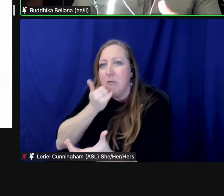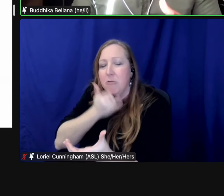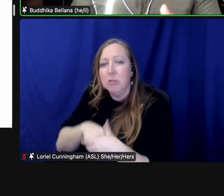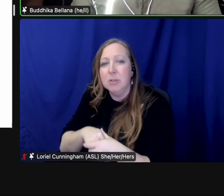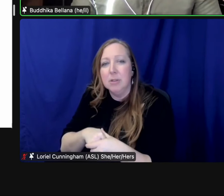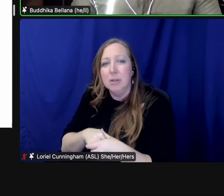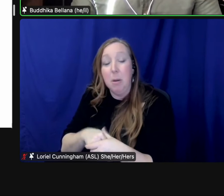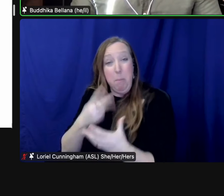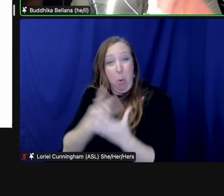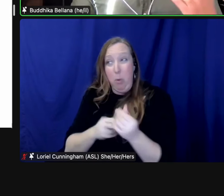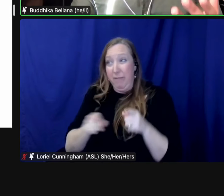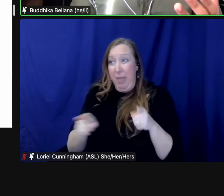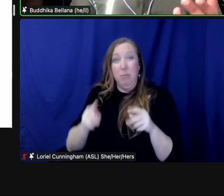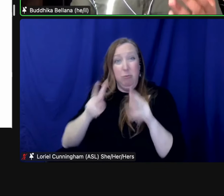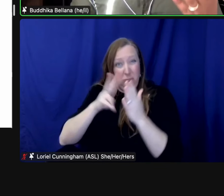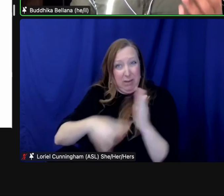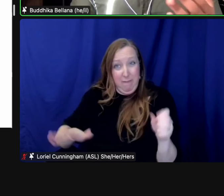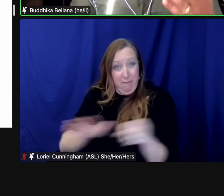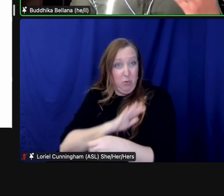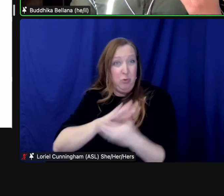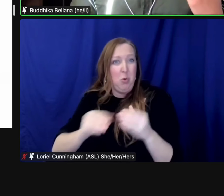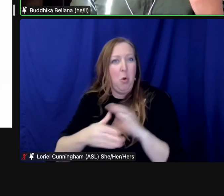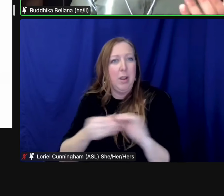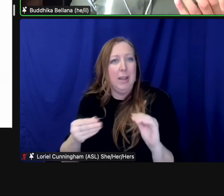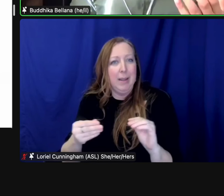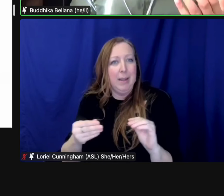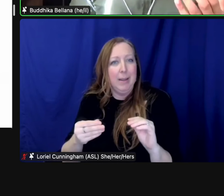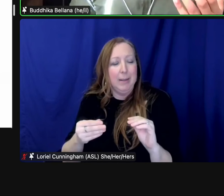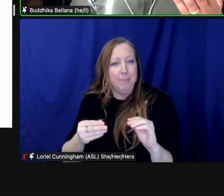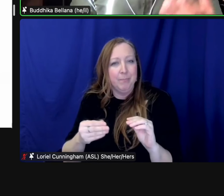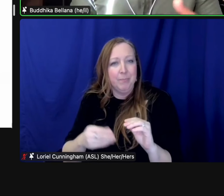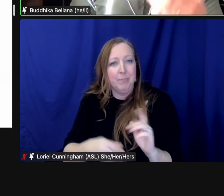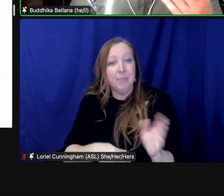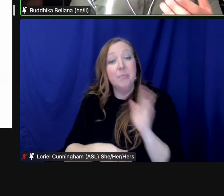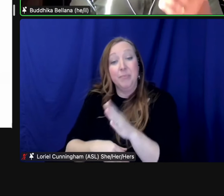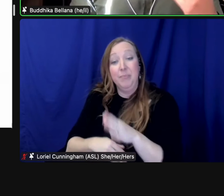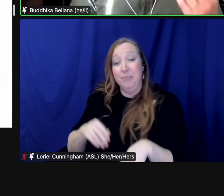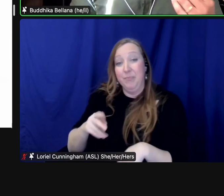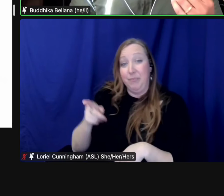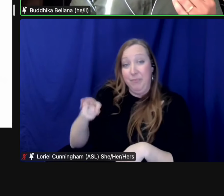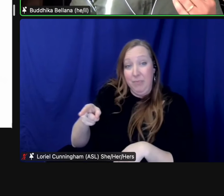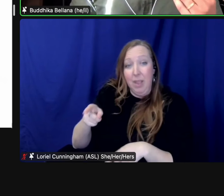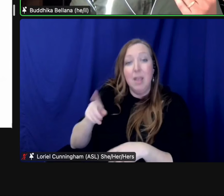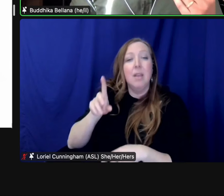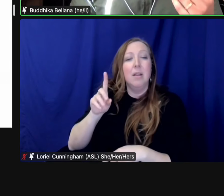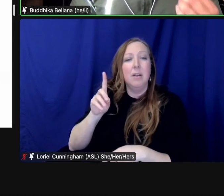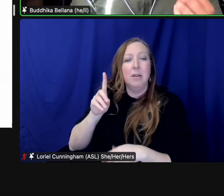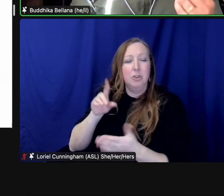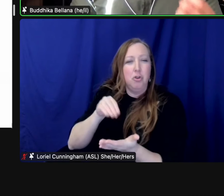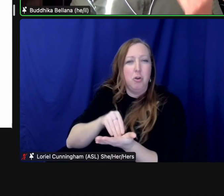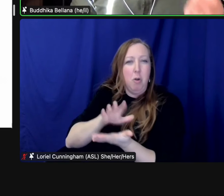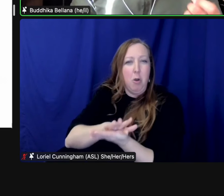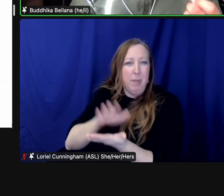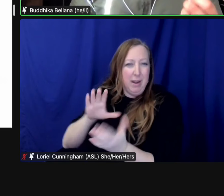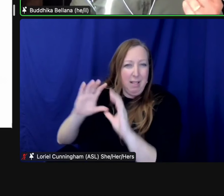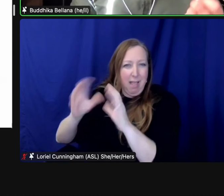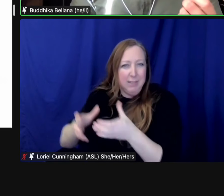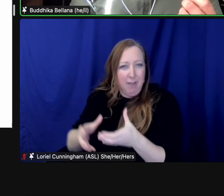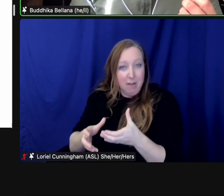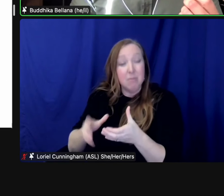our objective measures, this is an example of the document classifier. You could see that our document classifier was actually able to